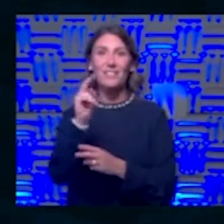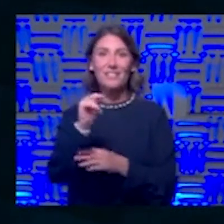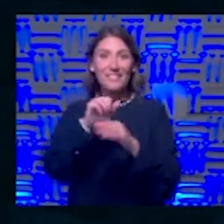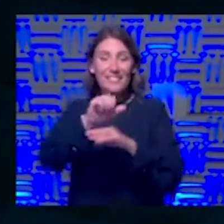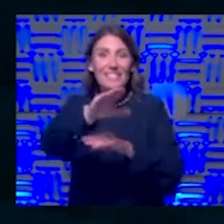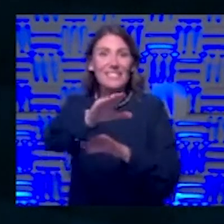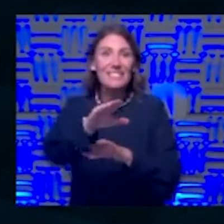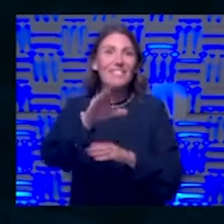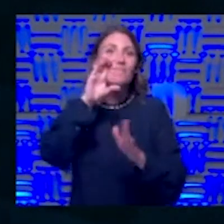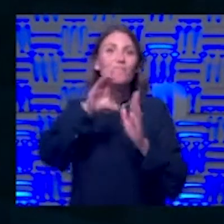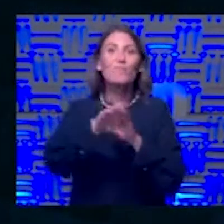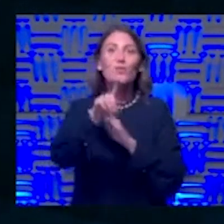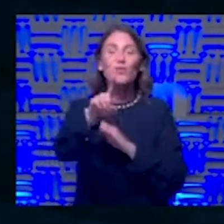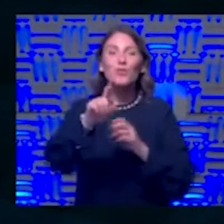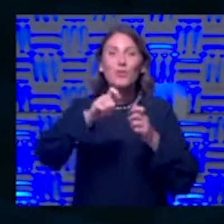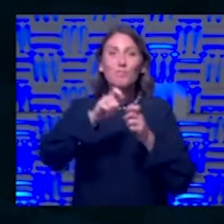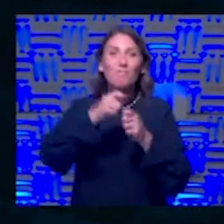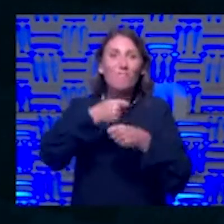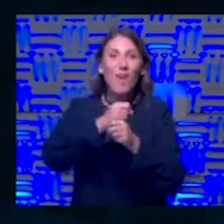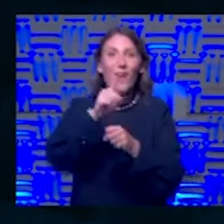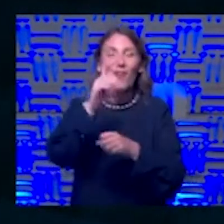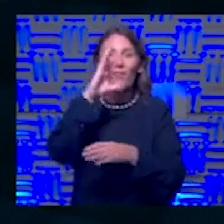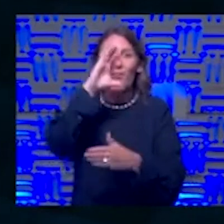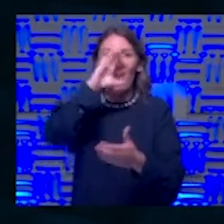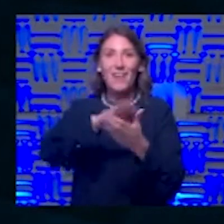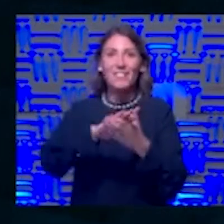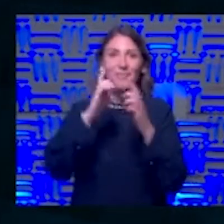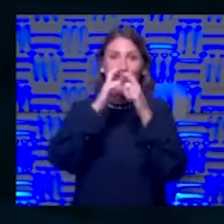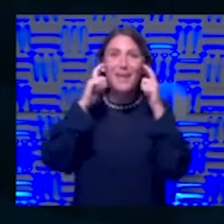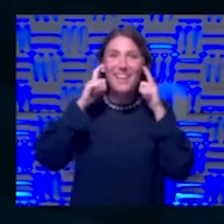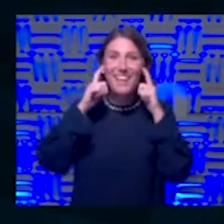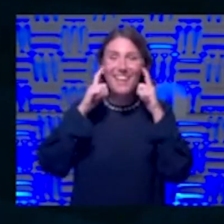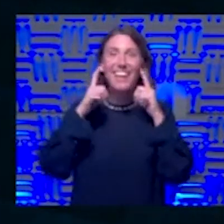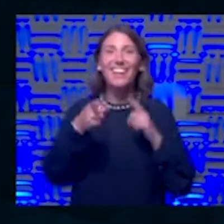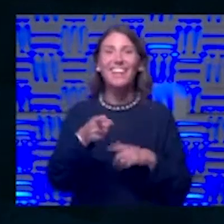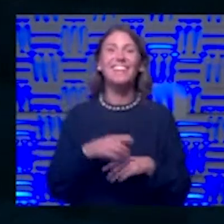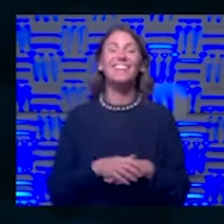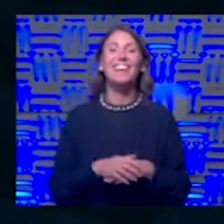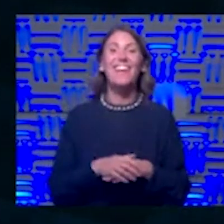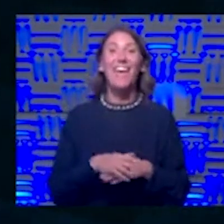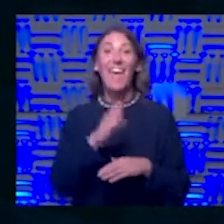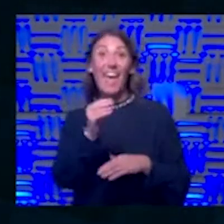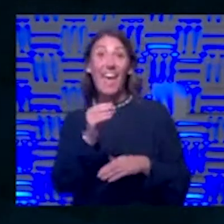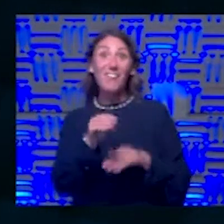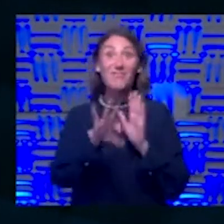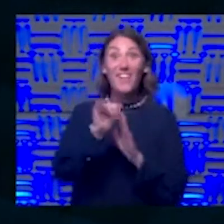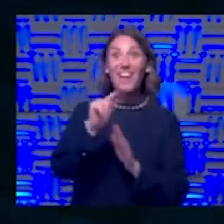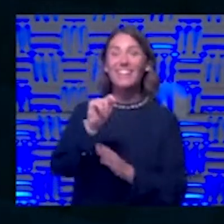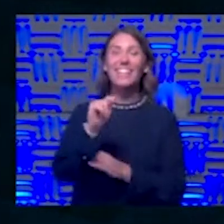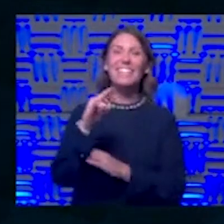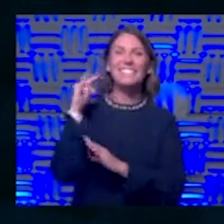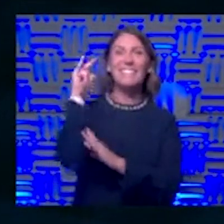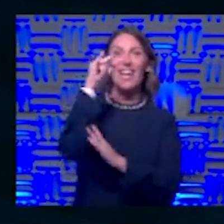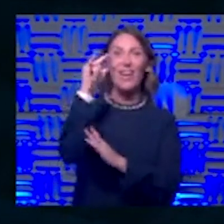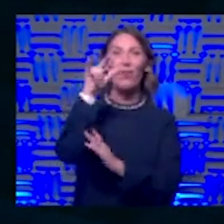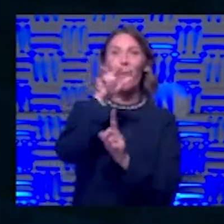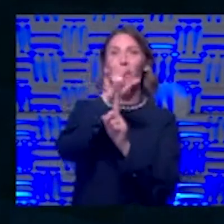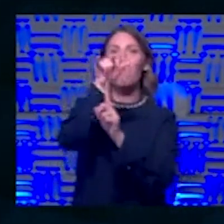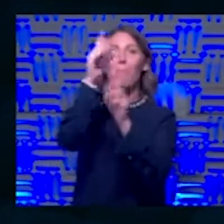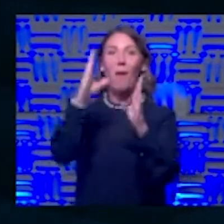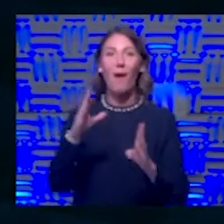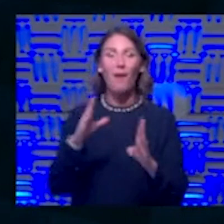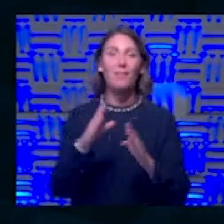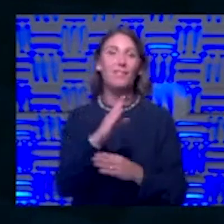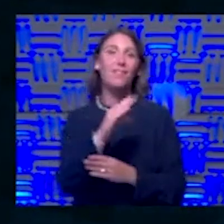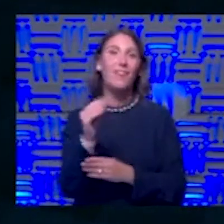picture of this mask that she made for her husband. I saw that picture and I was like, I love that guy's mask. And go figure, he's an airline pilot. So they